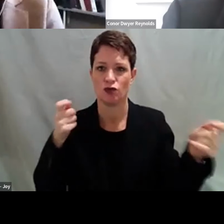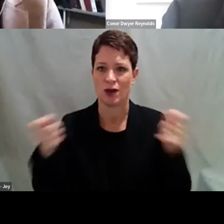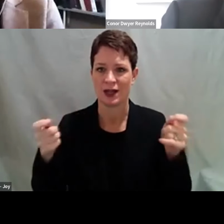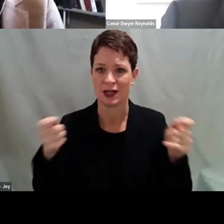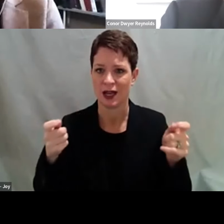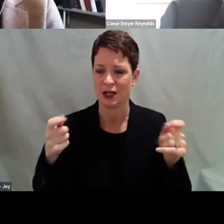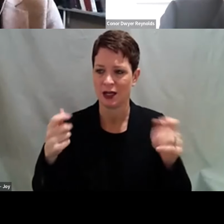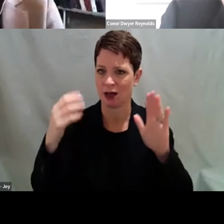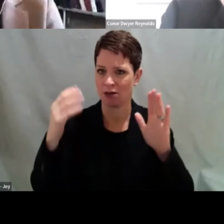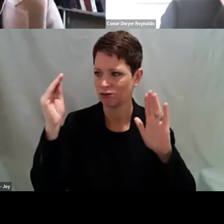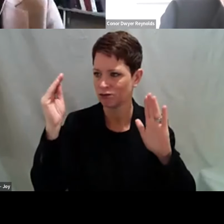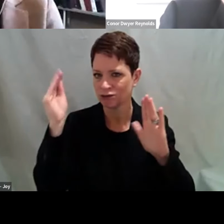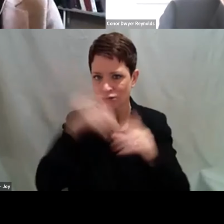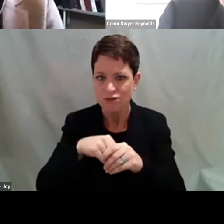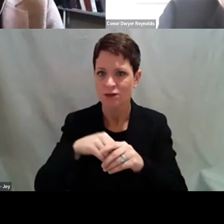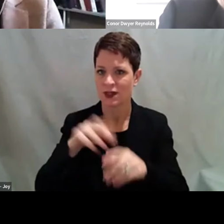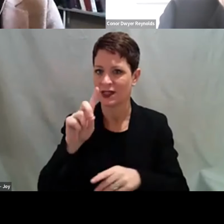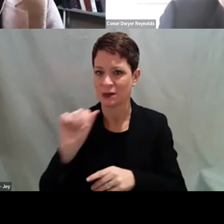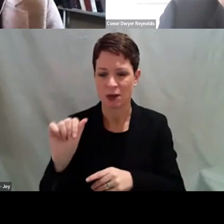not just adopting an